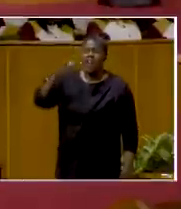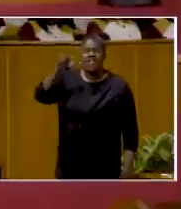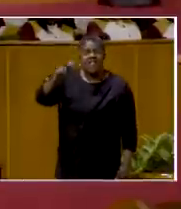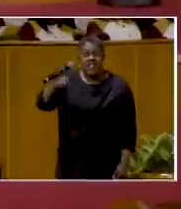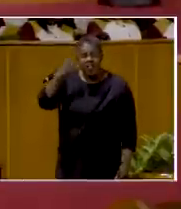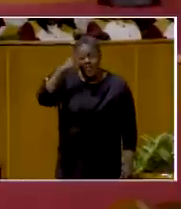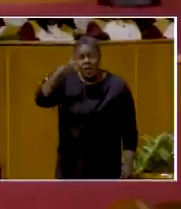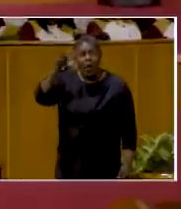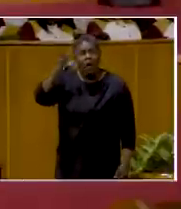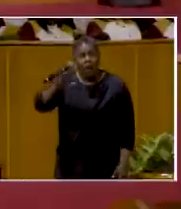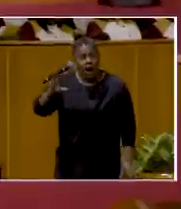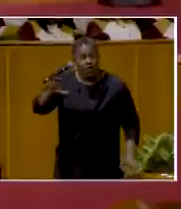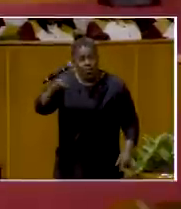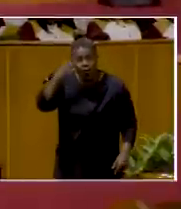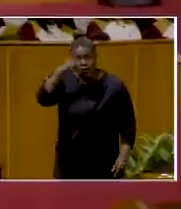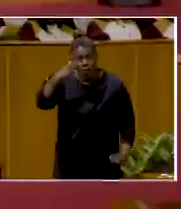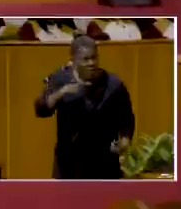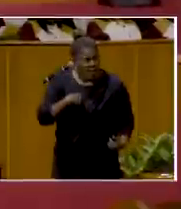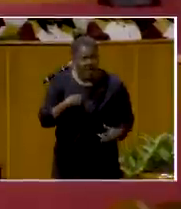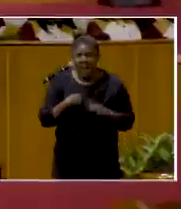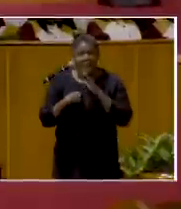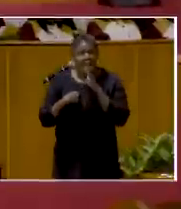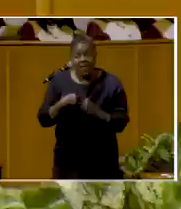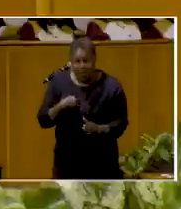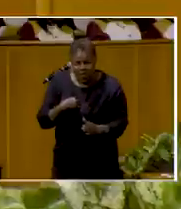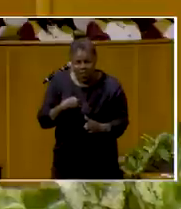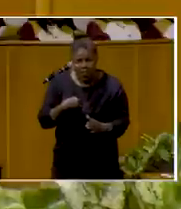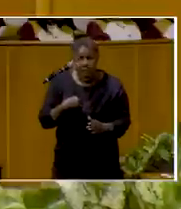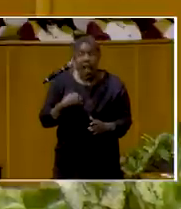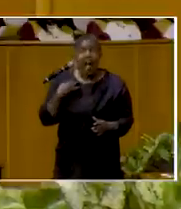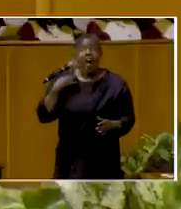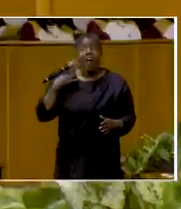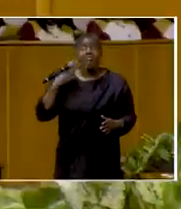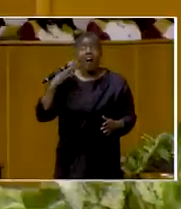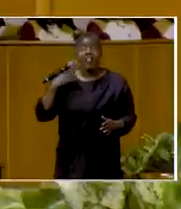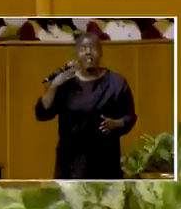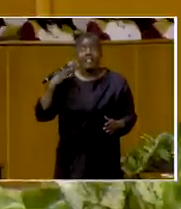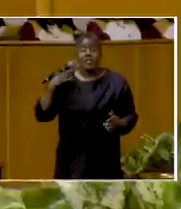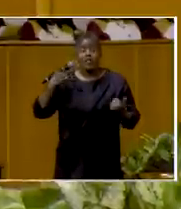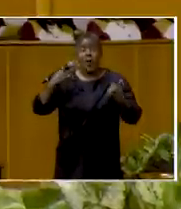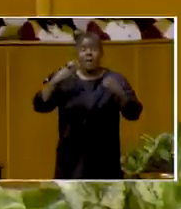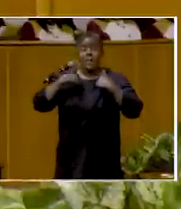do on my behalf is volunteer me